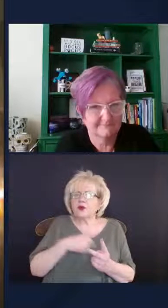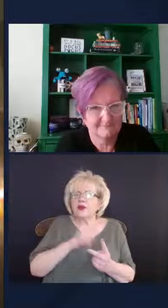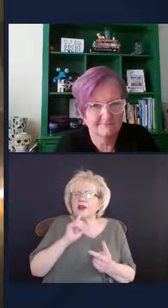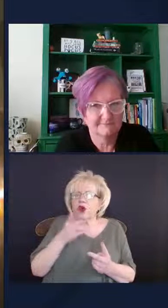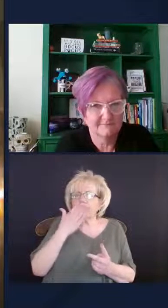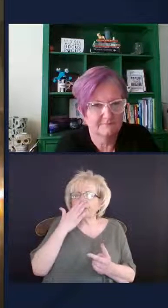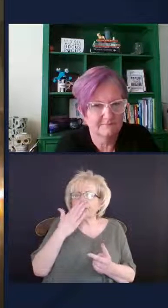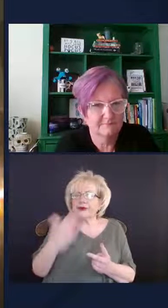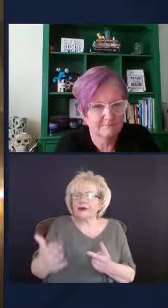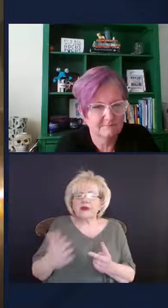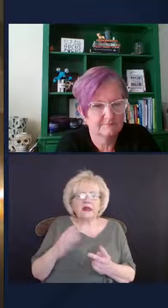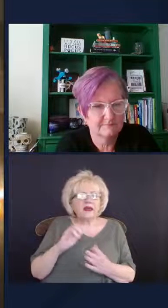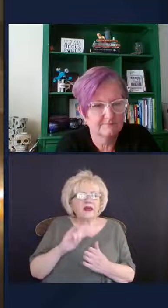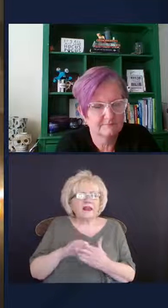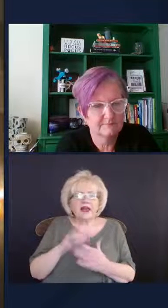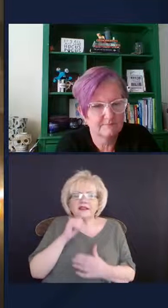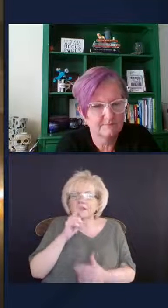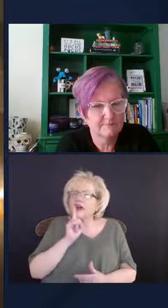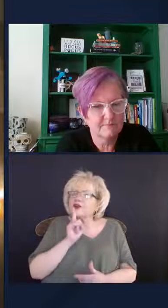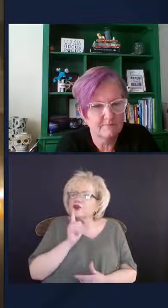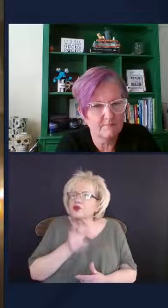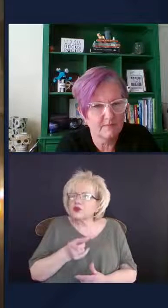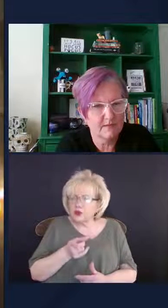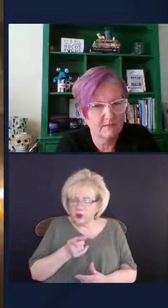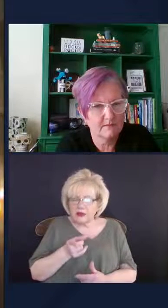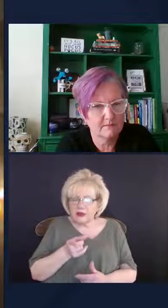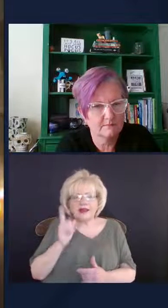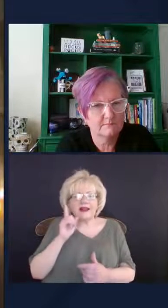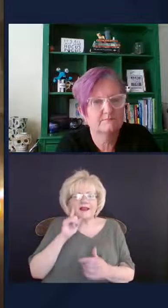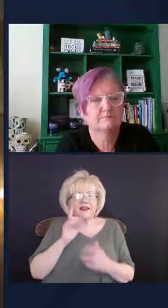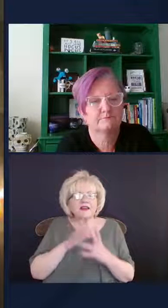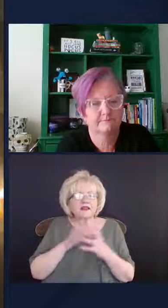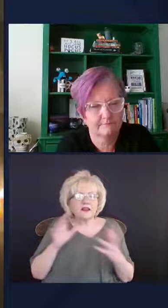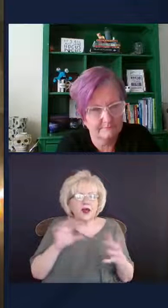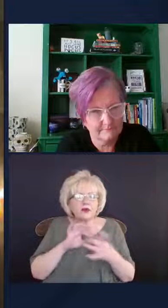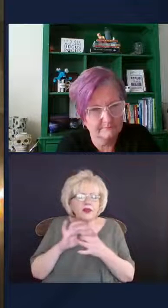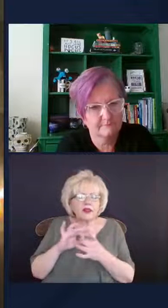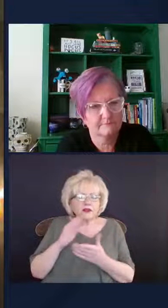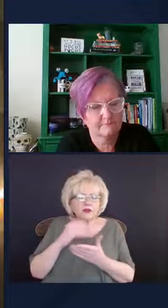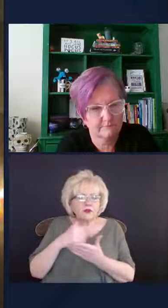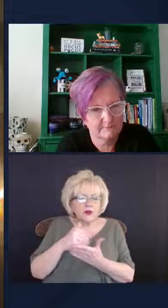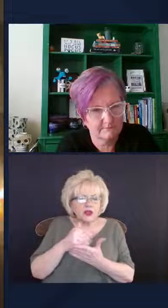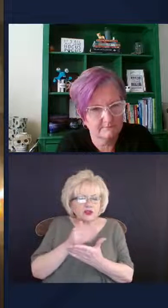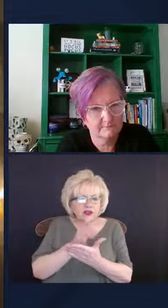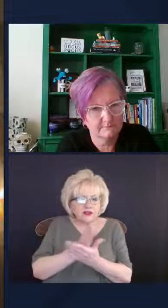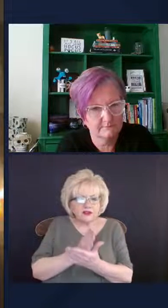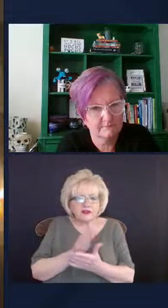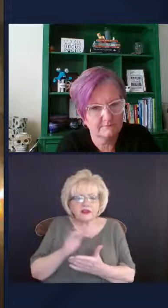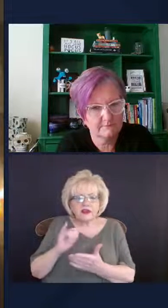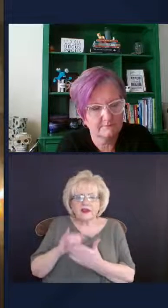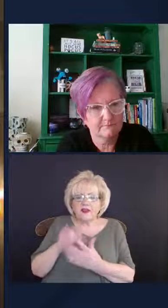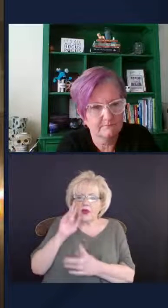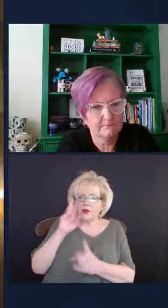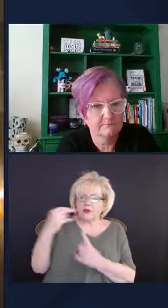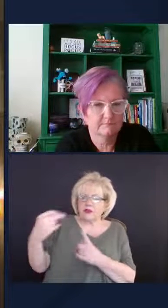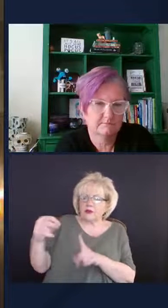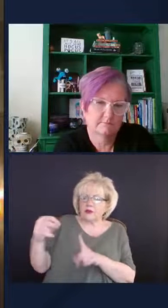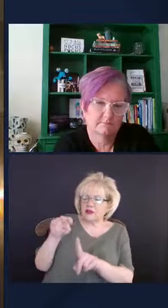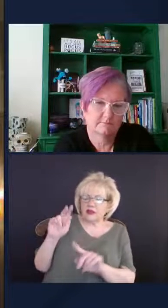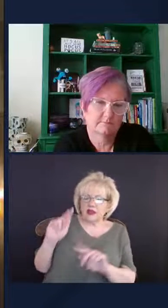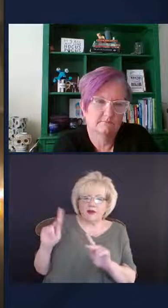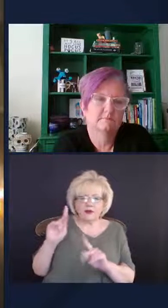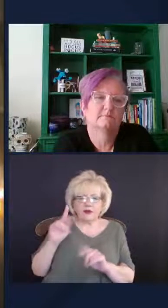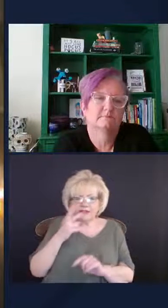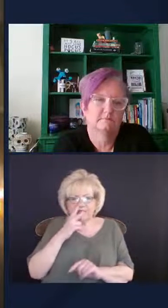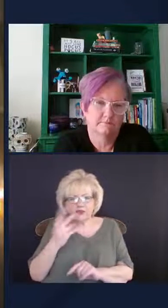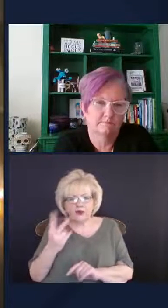And that's just not true. And I think a lot of it has to do with budgeting. I think a lot of it has to do with this perception of people see like 2 to 3